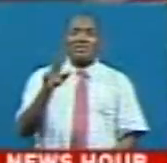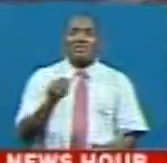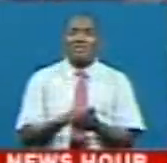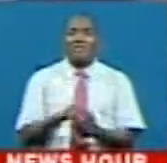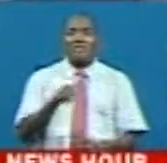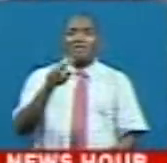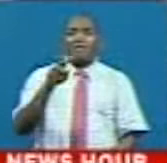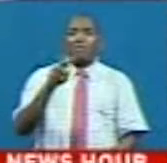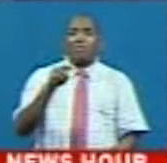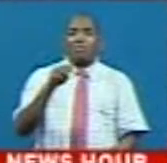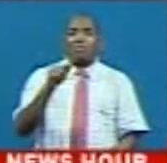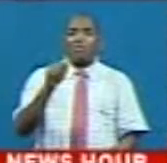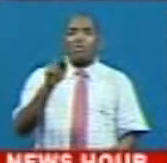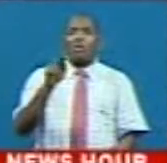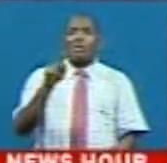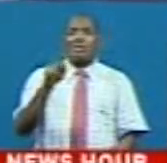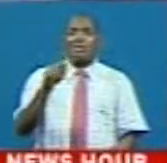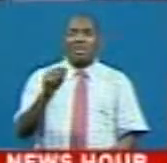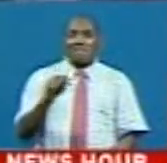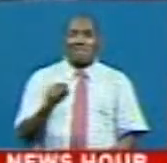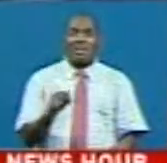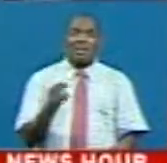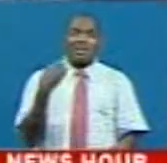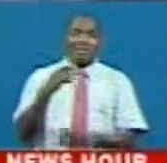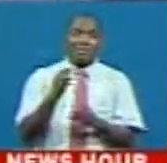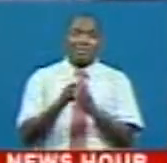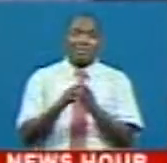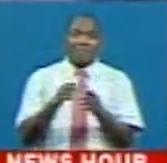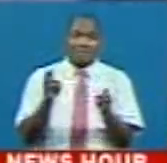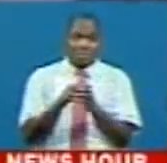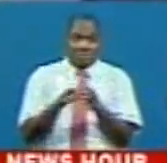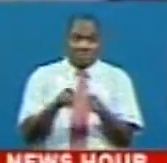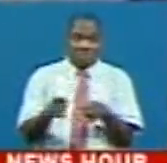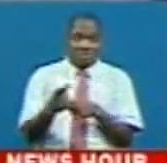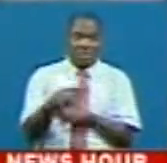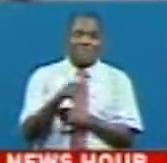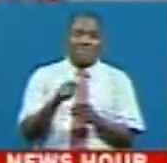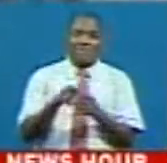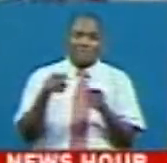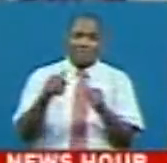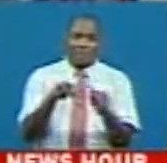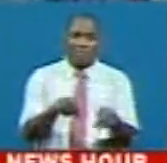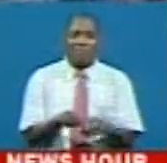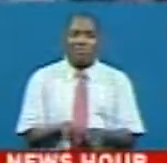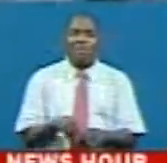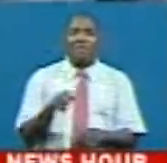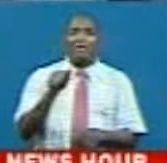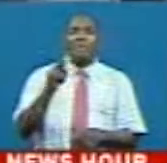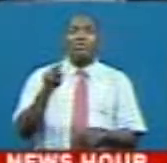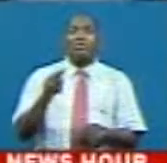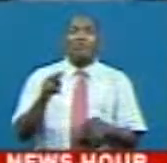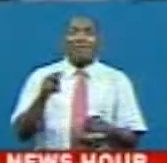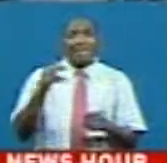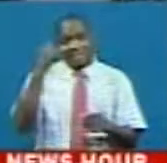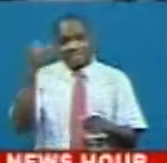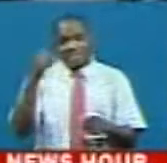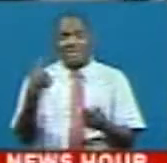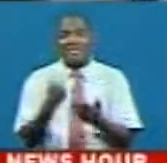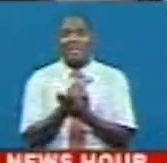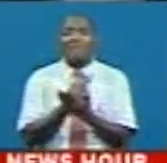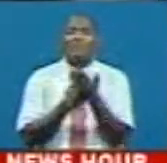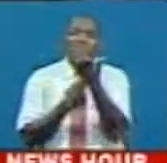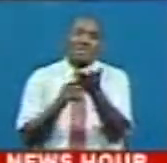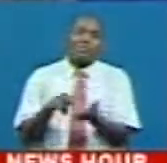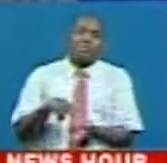Mauritania, in 2018. The latest meeting in Marrakech, Morocco, is a follow-up on the AU position. Ghana